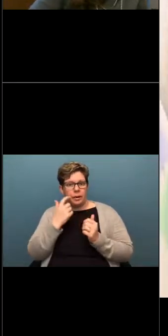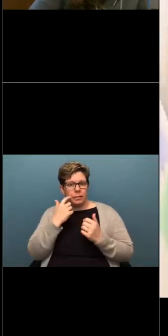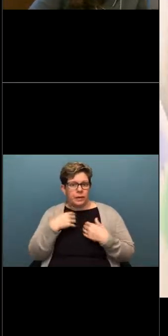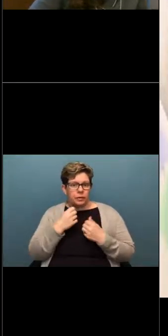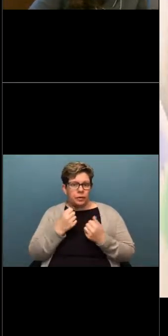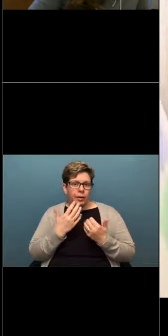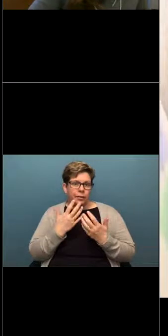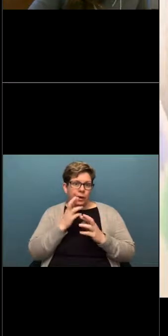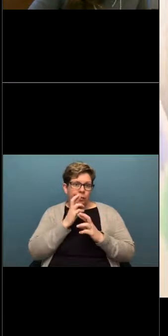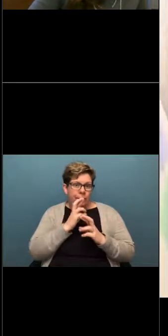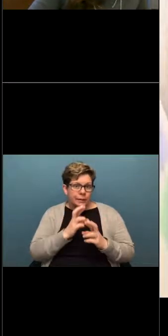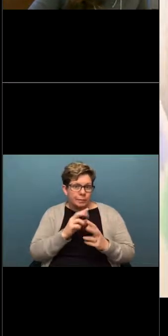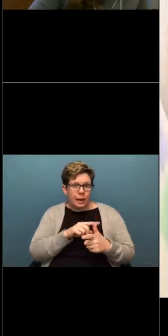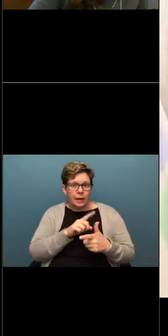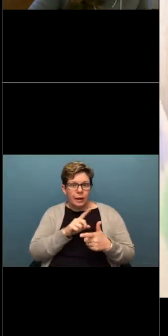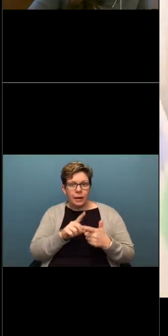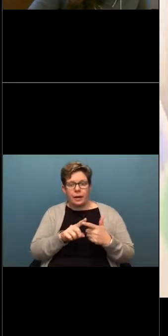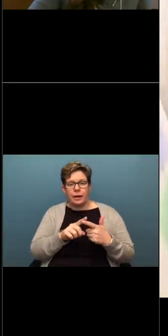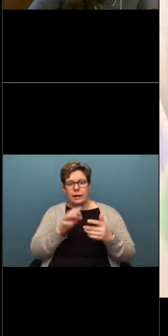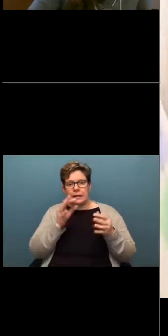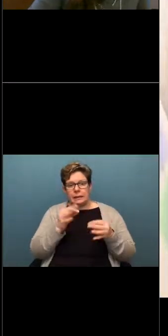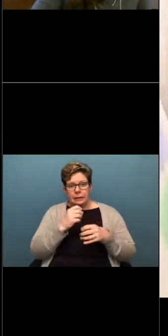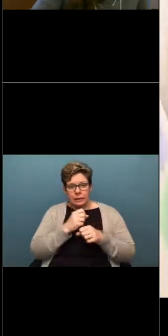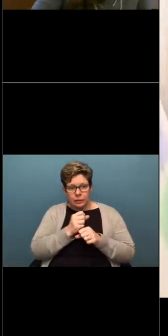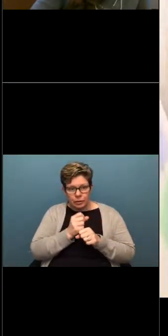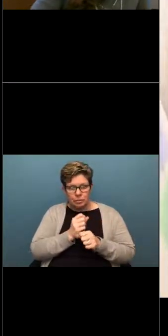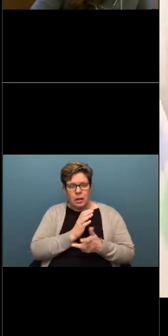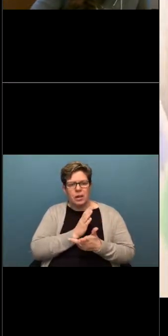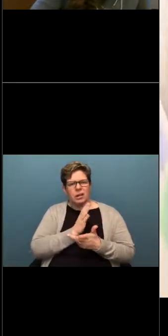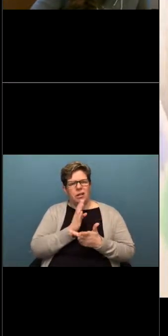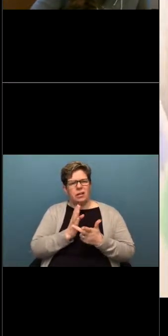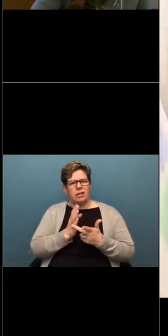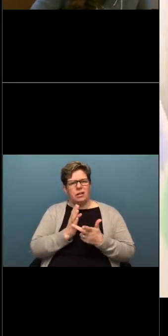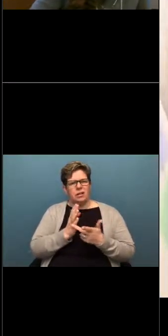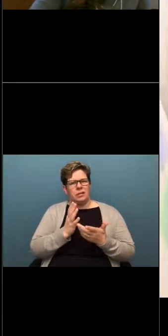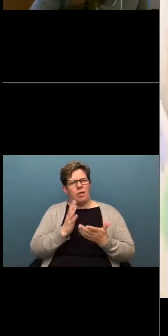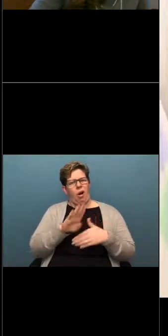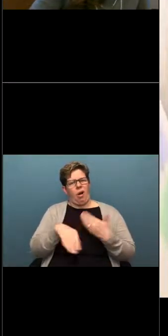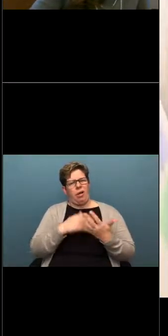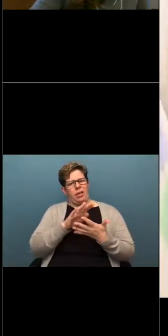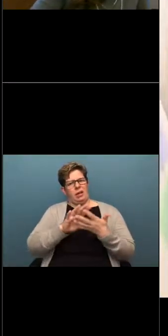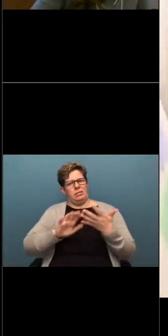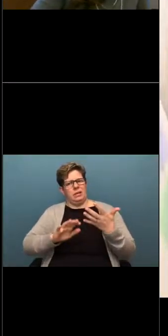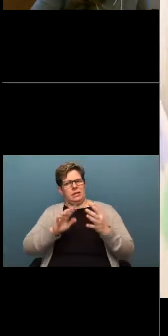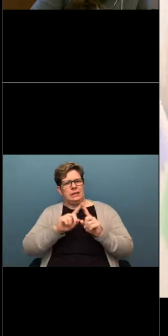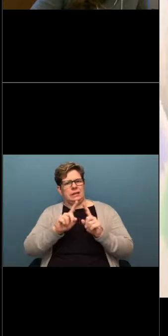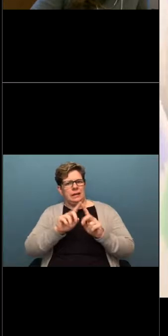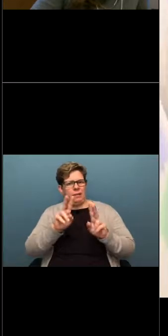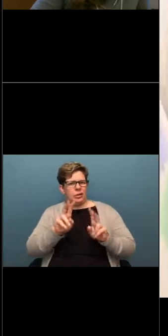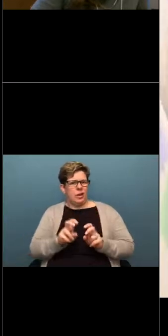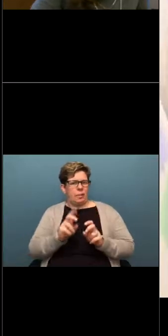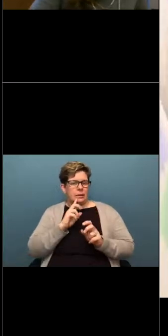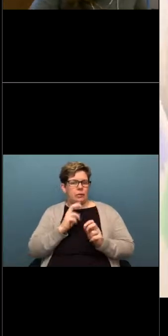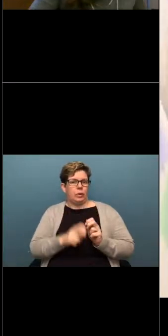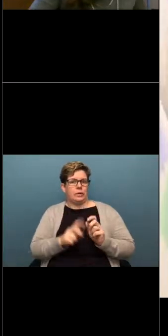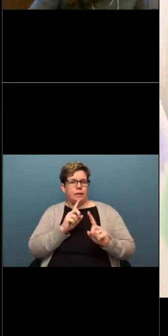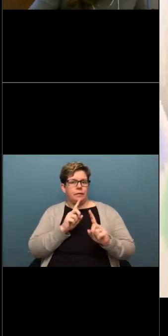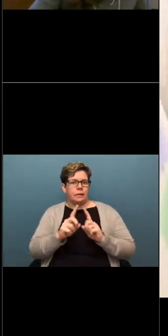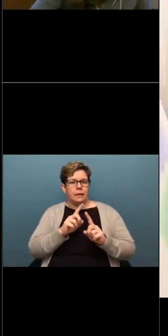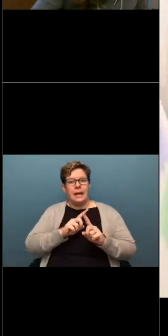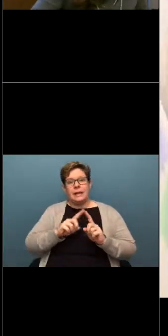respect, partnership, decision-making, those are all on that tool sheet. And there are some great ideas or prompts that you